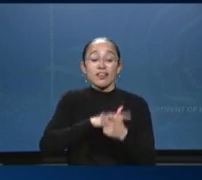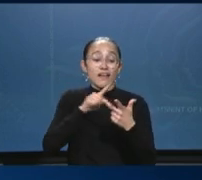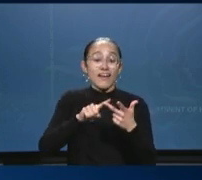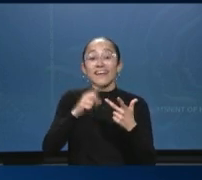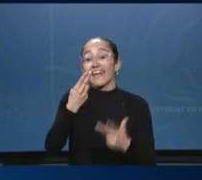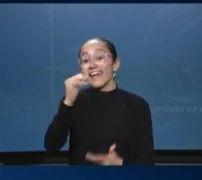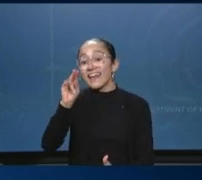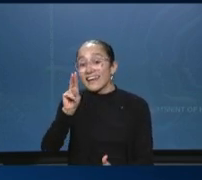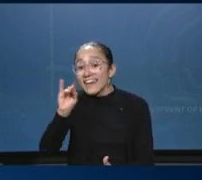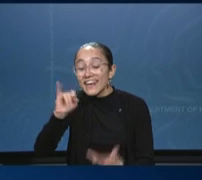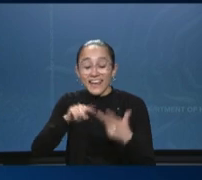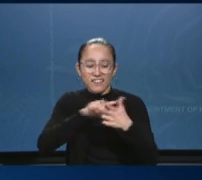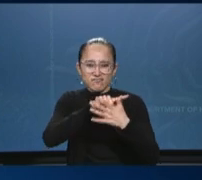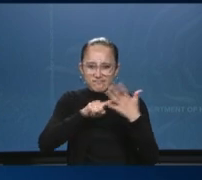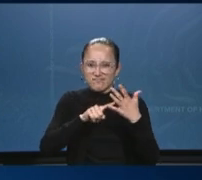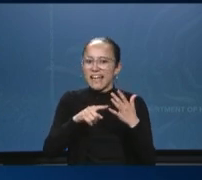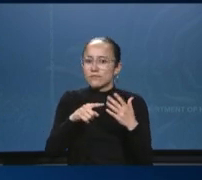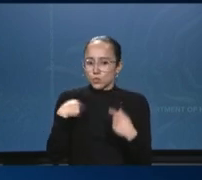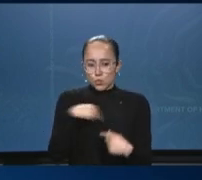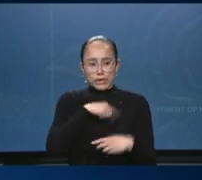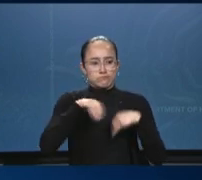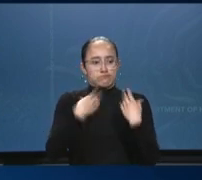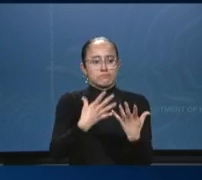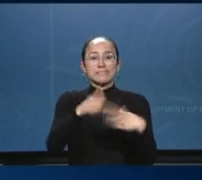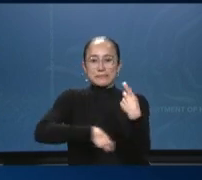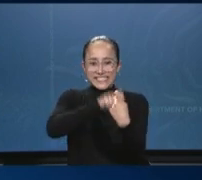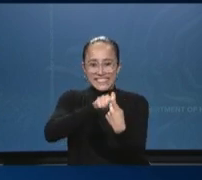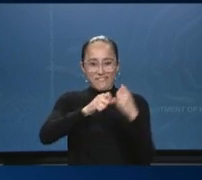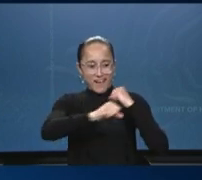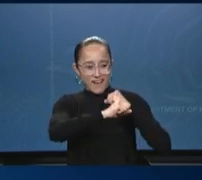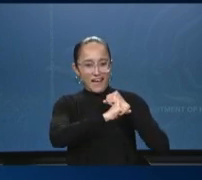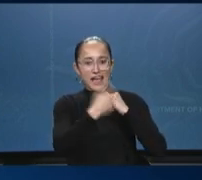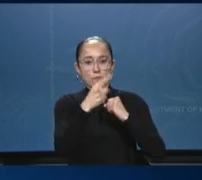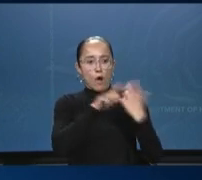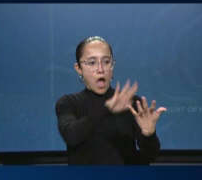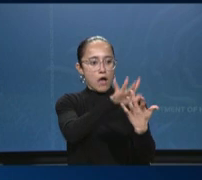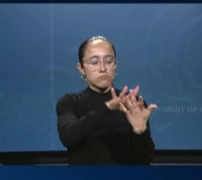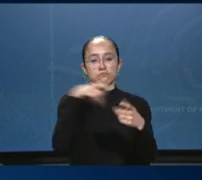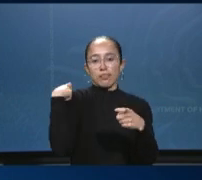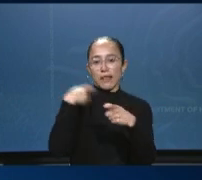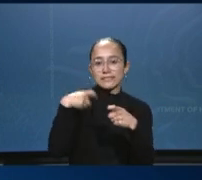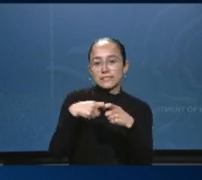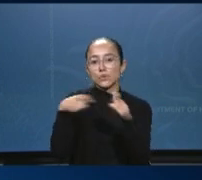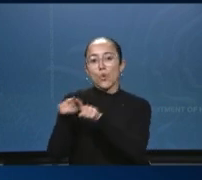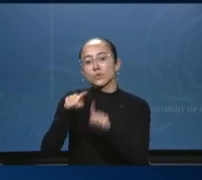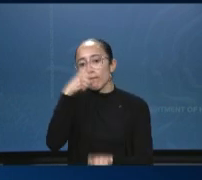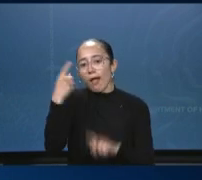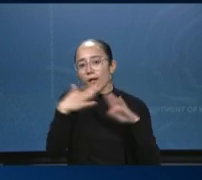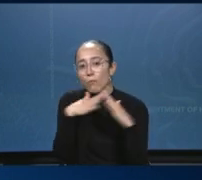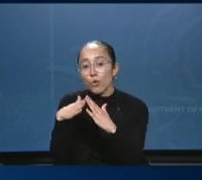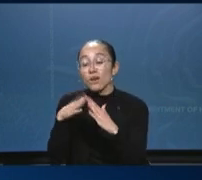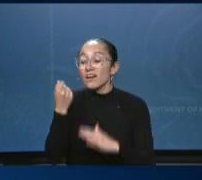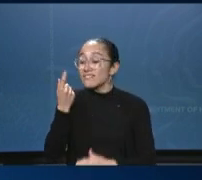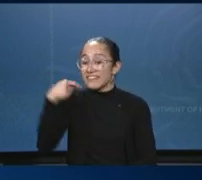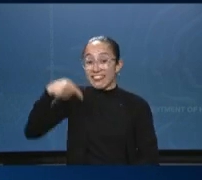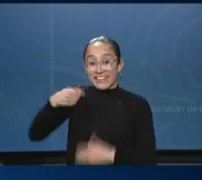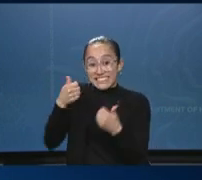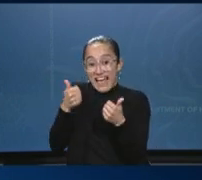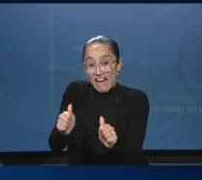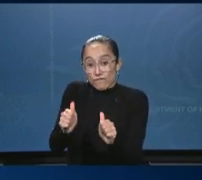Hindi, and specific campaigns to the Black and Latino communities. As a result of these efforts,